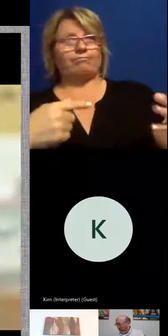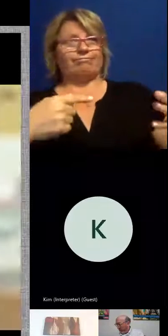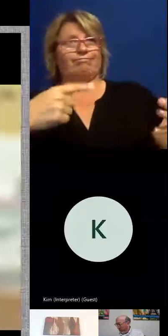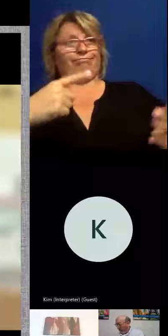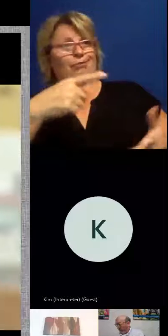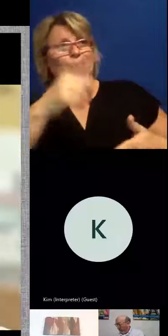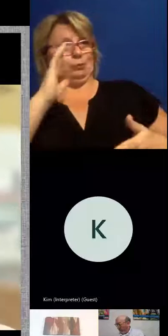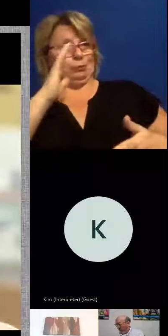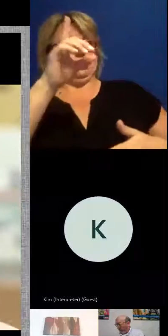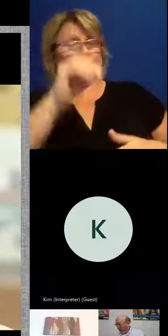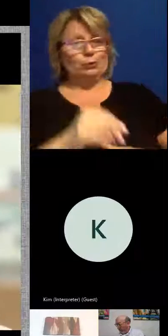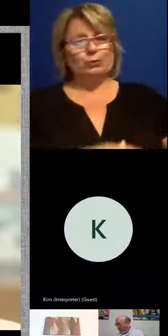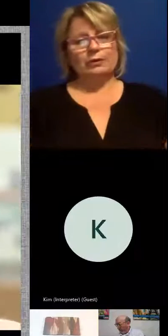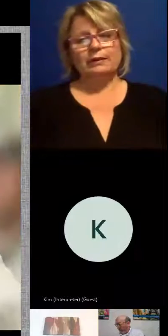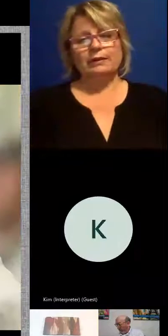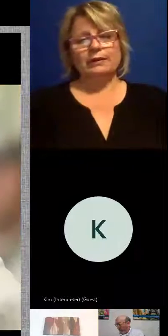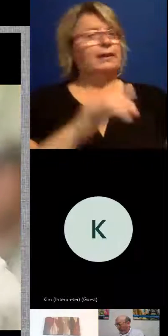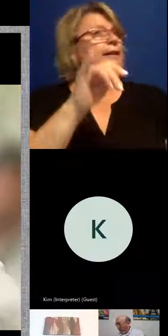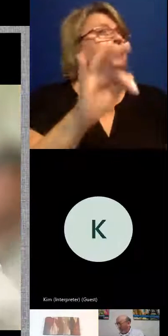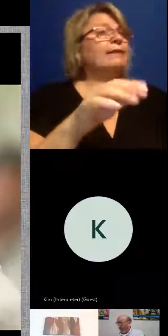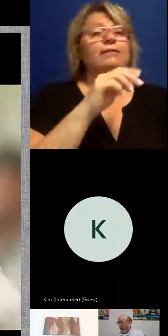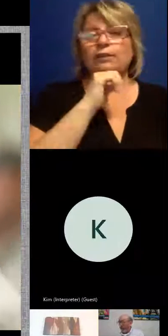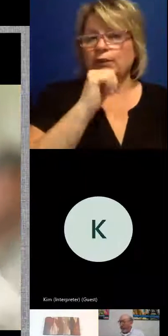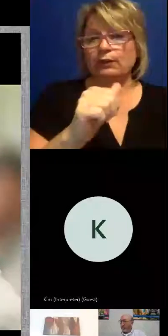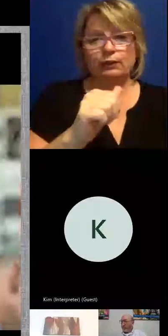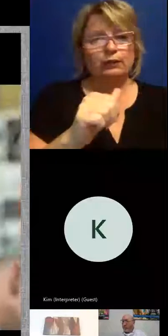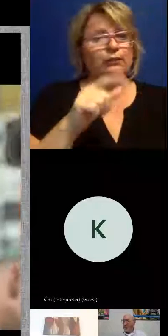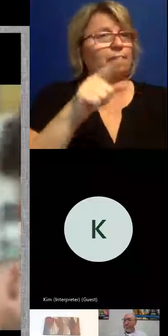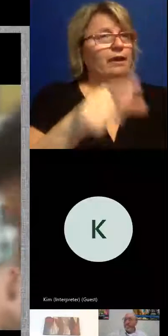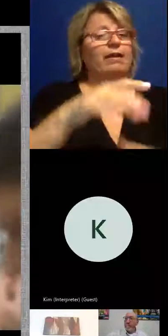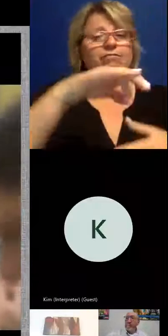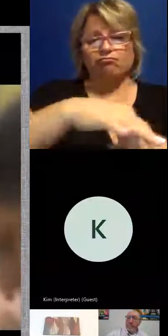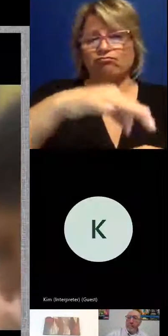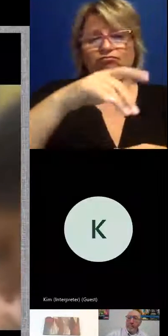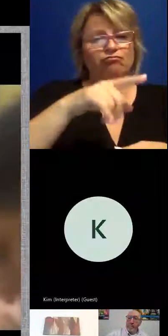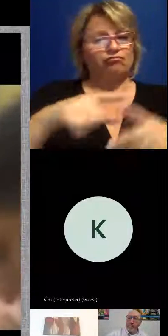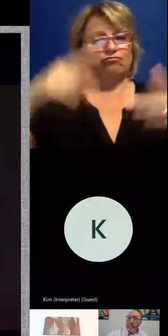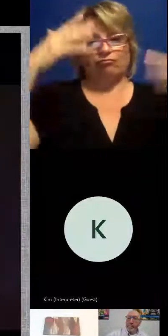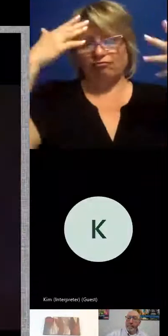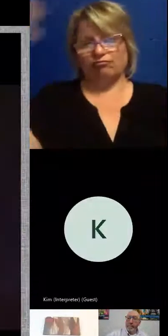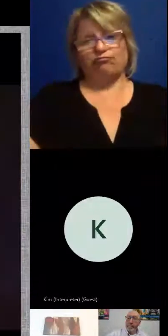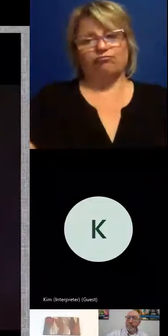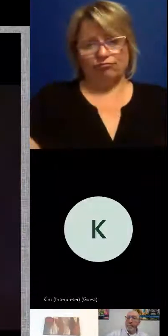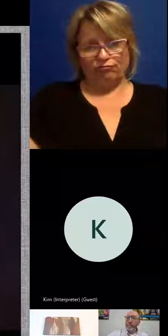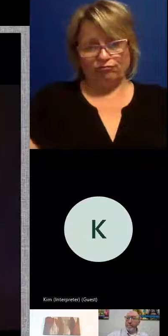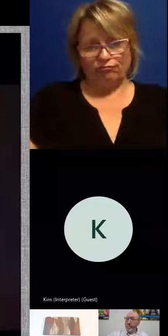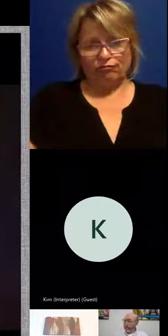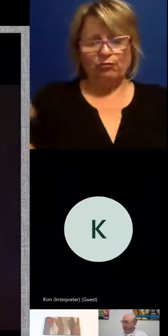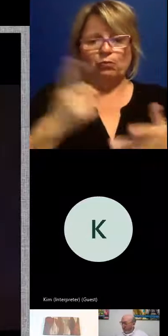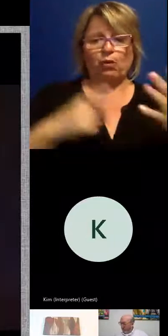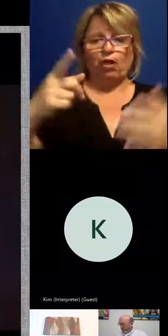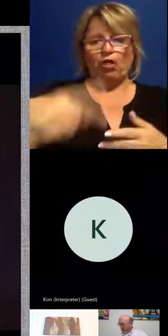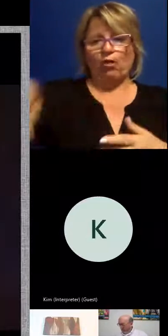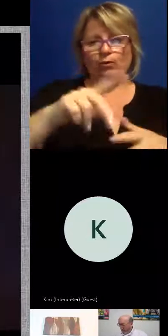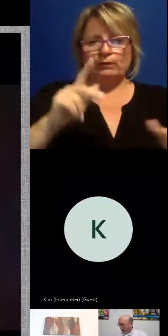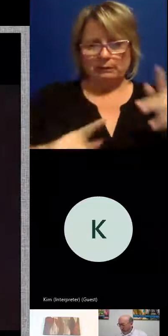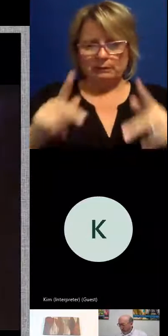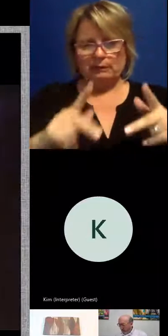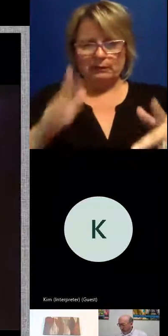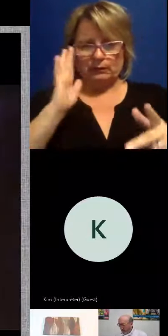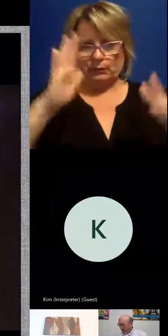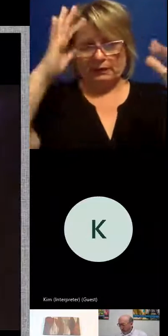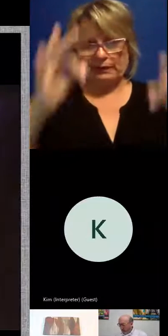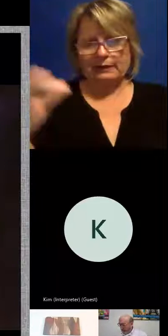do. If you are not at the table, you don't know what those people are going to